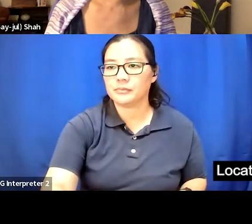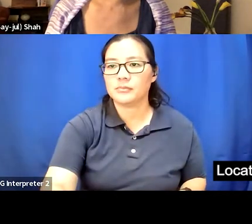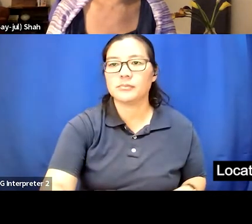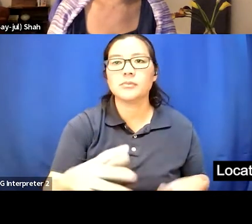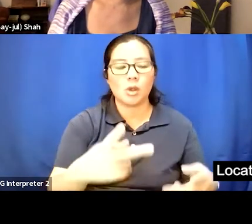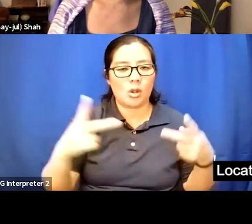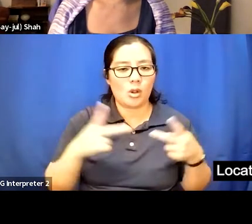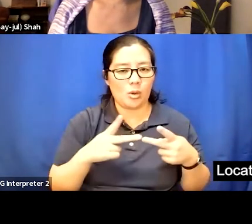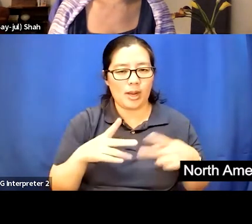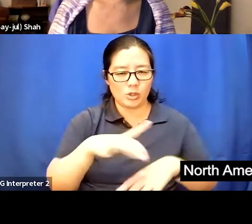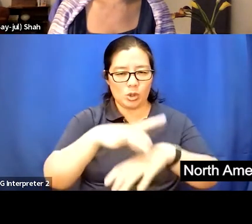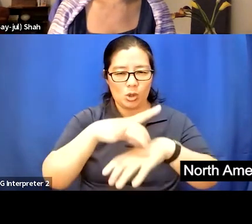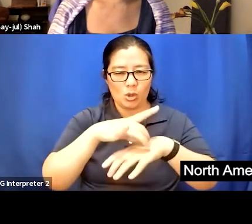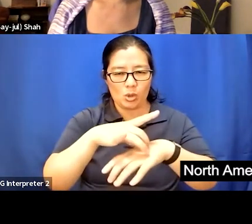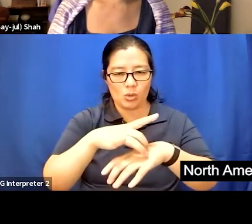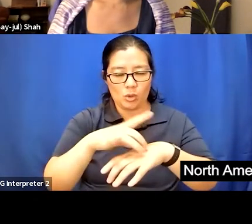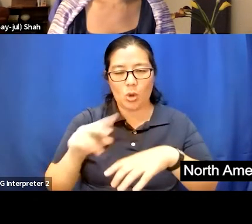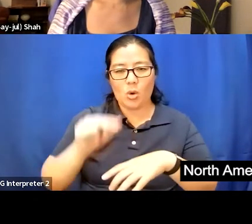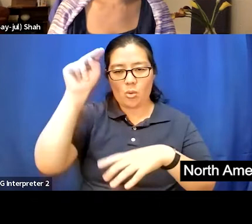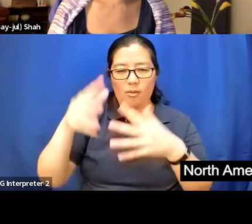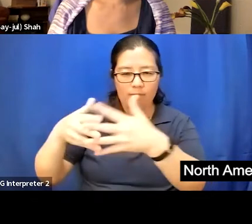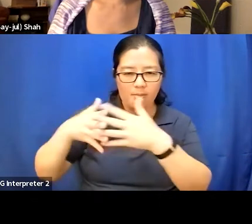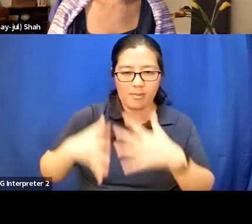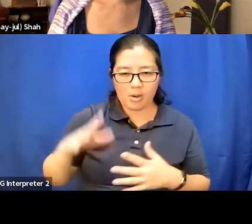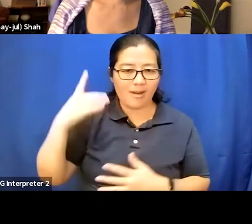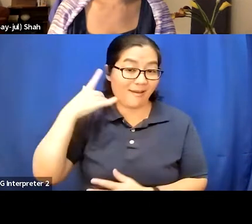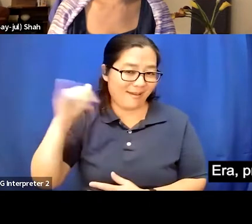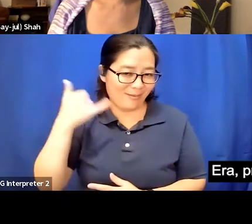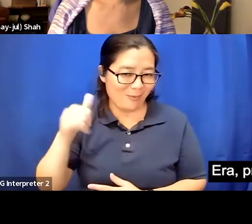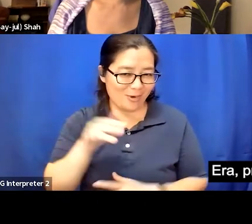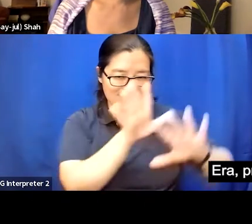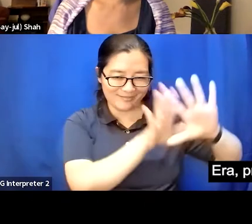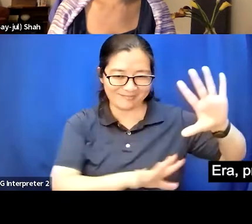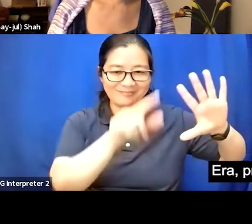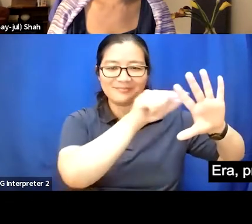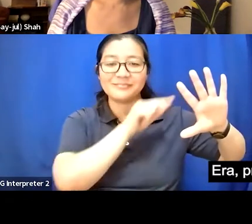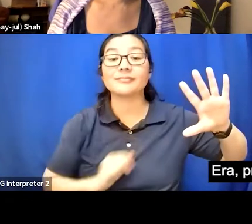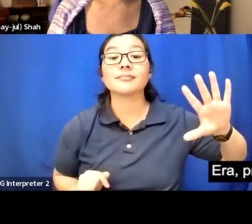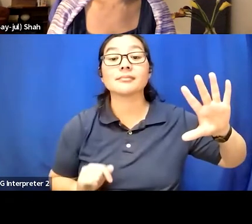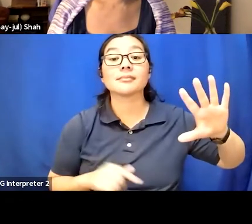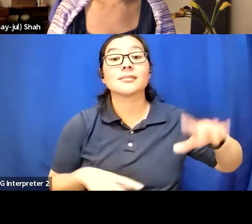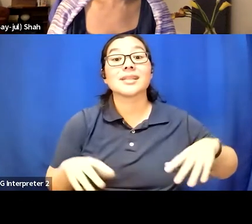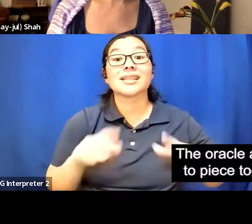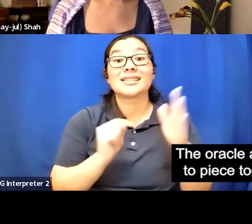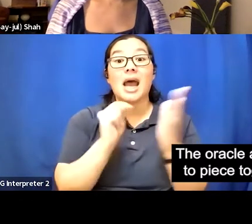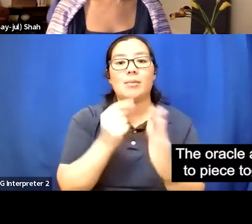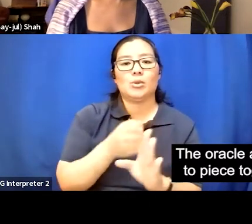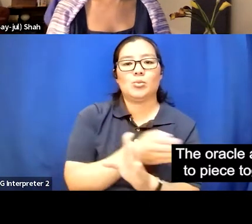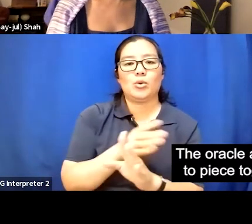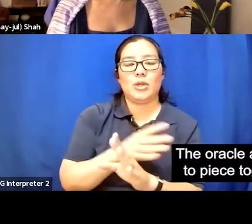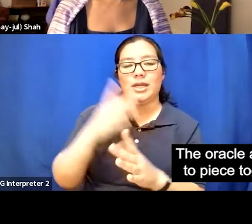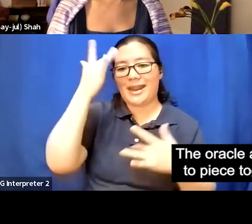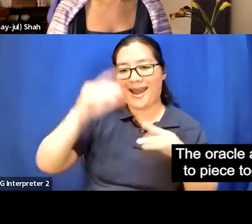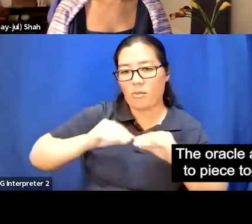Location, Earth, North America, California. Era, pre-outrage.